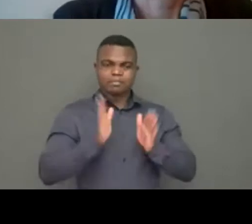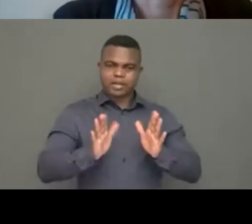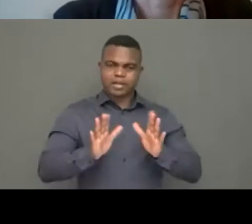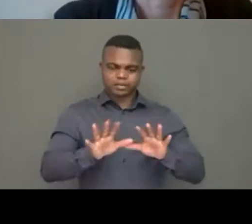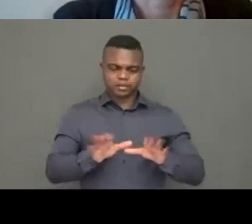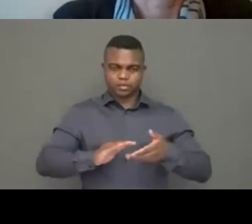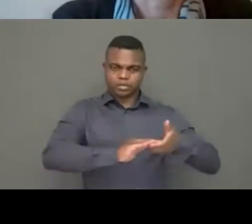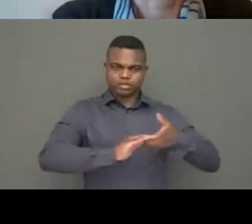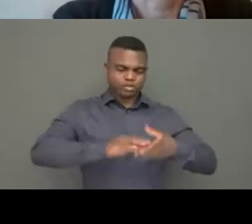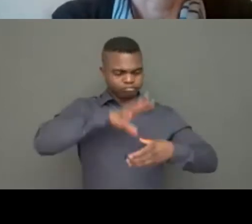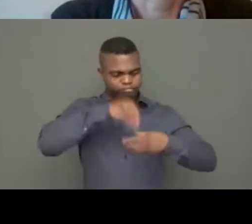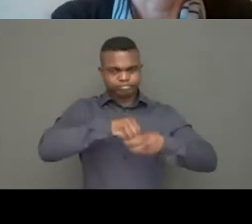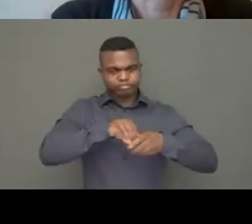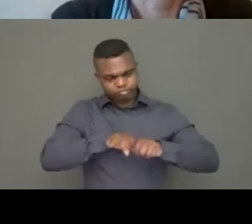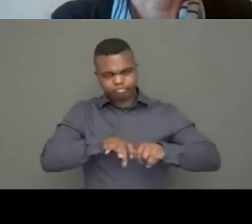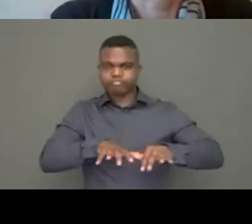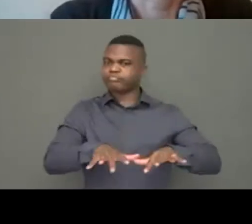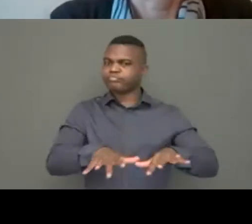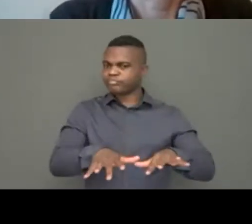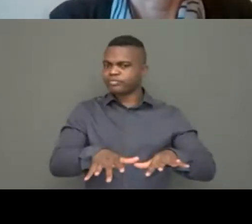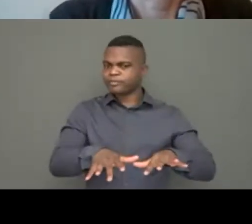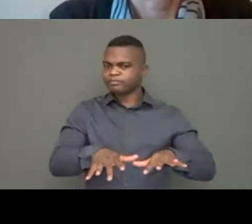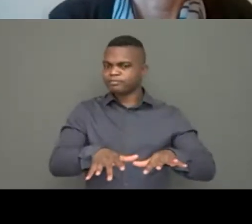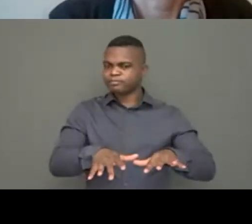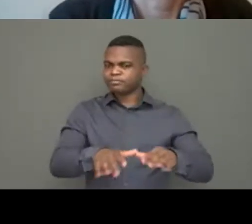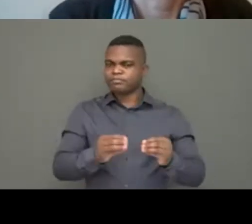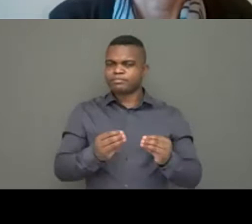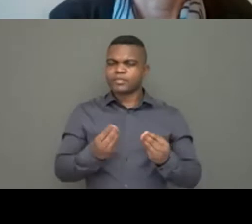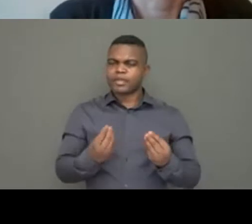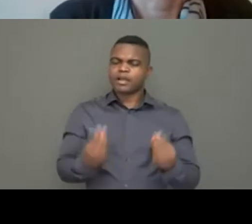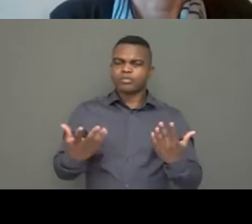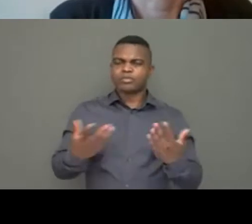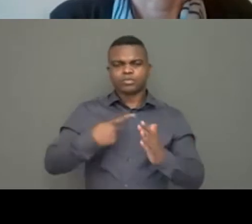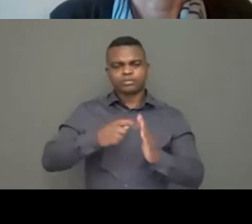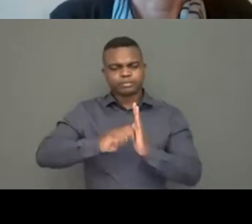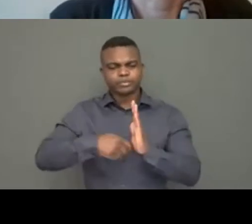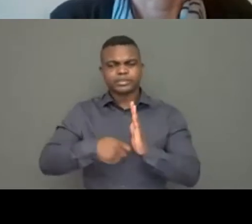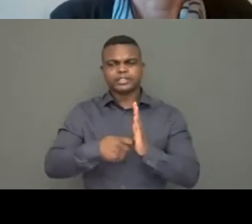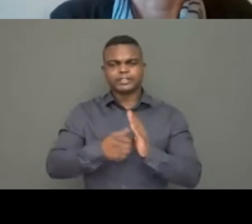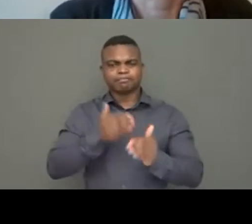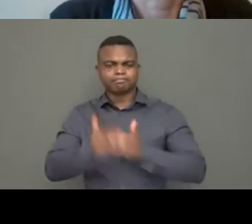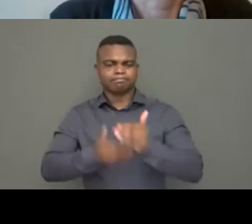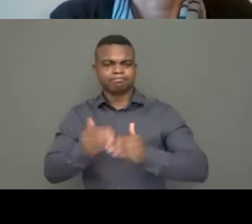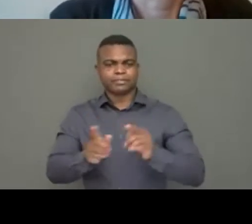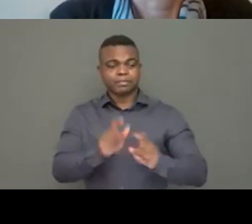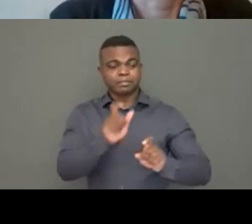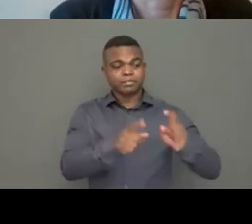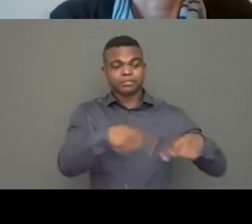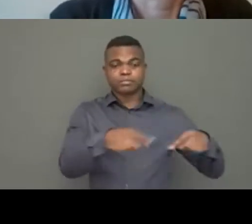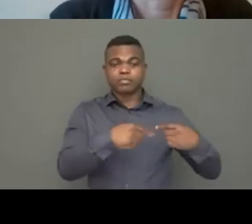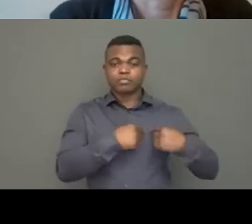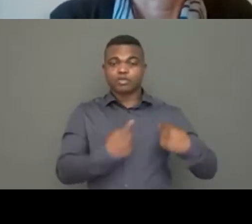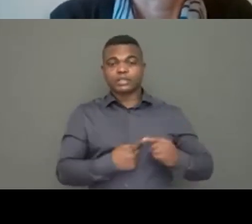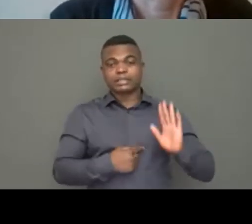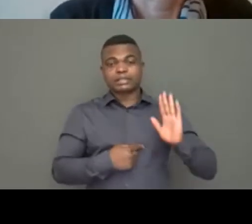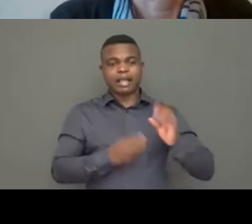implement the sending of volunteers is very important to involve all of the organization level.